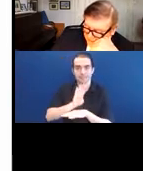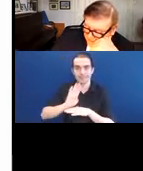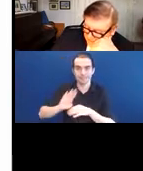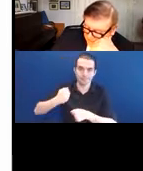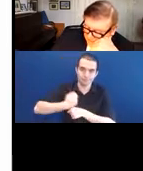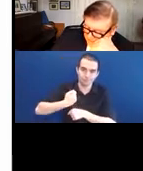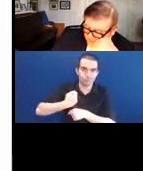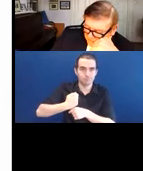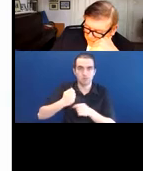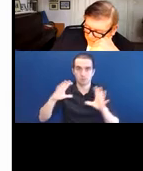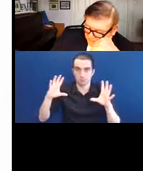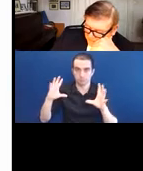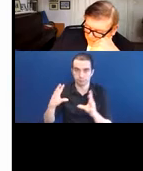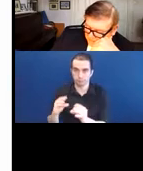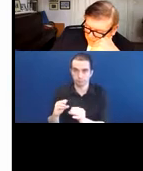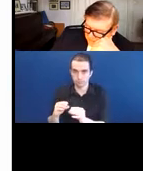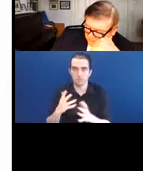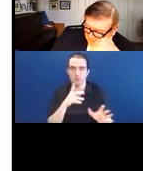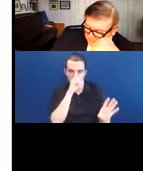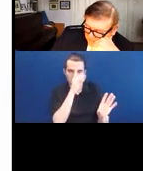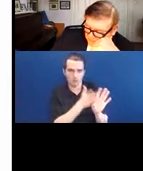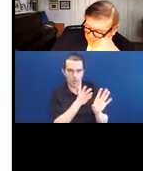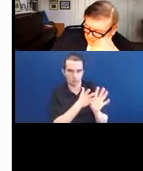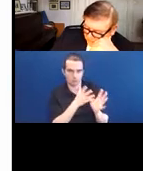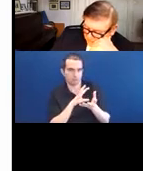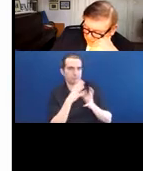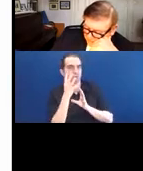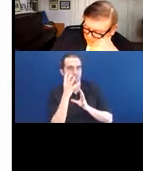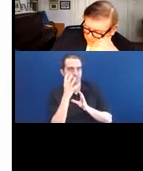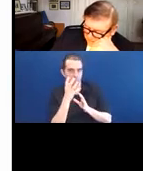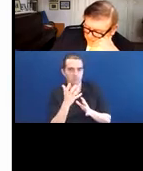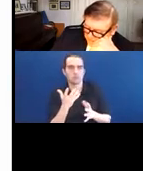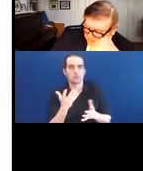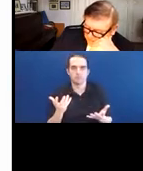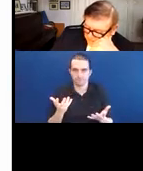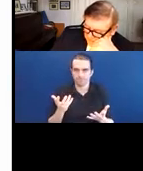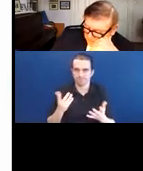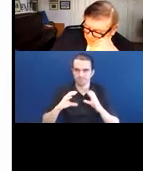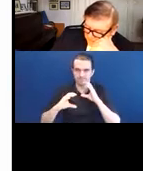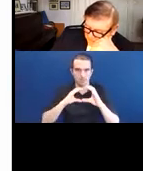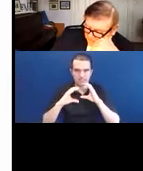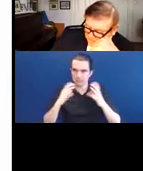Lack of access to doctors in person, given the associated limited access.